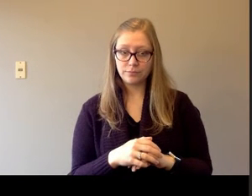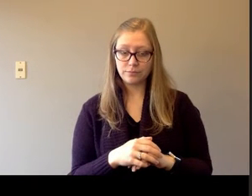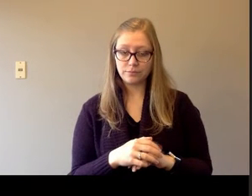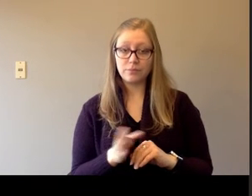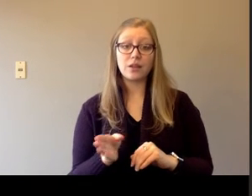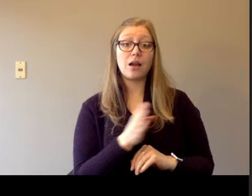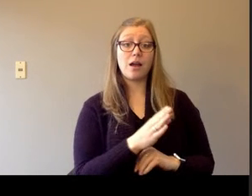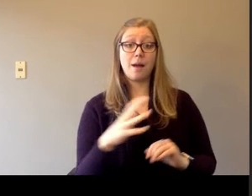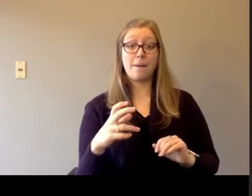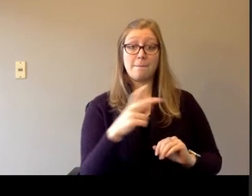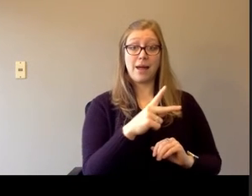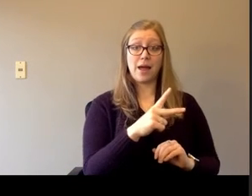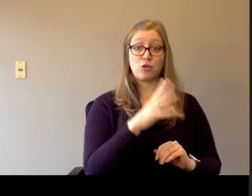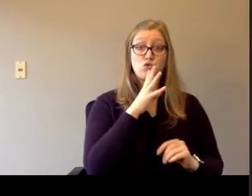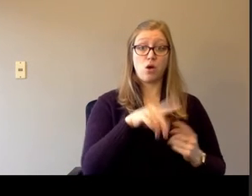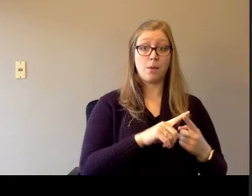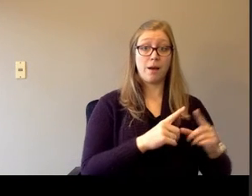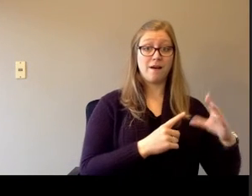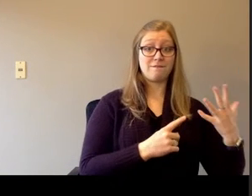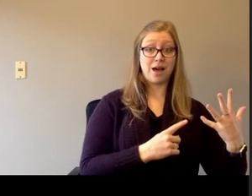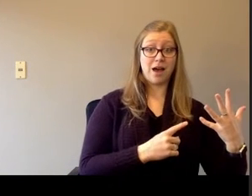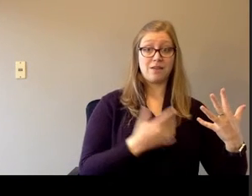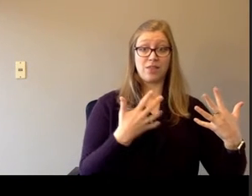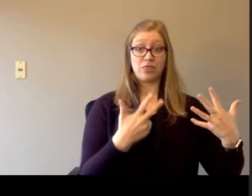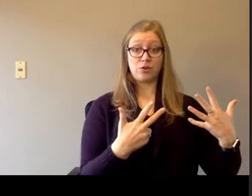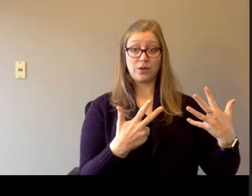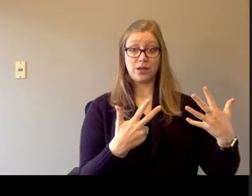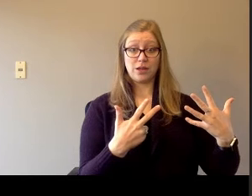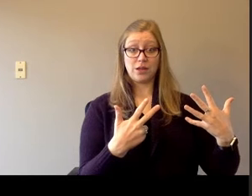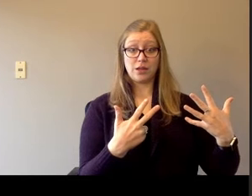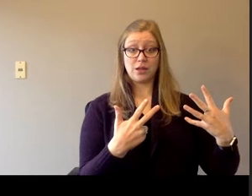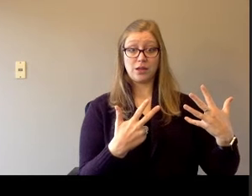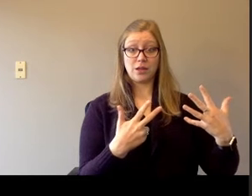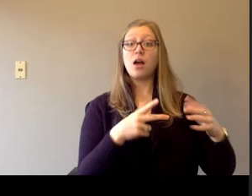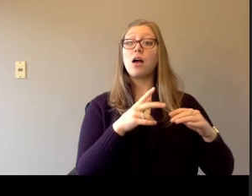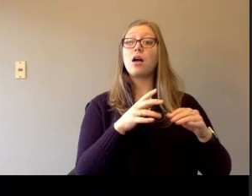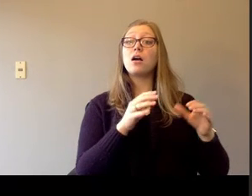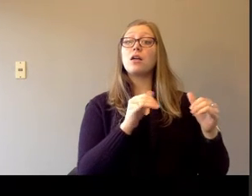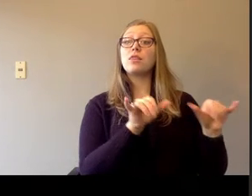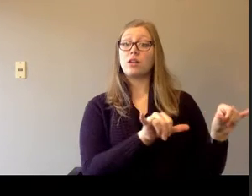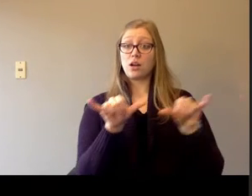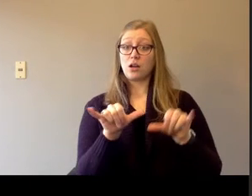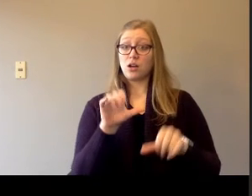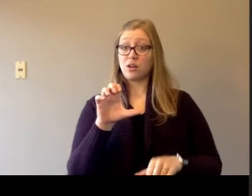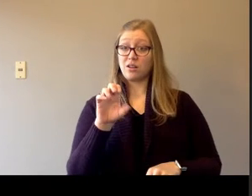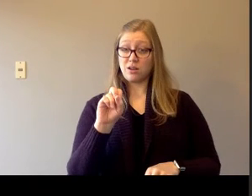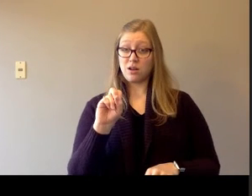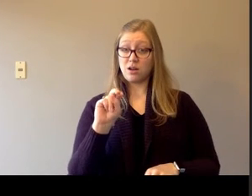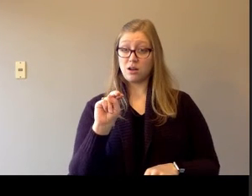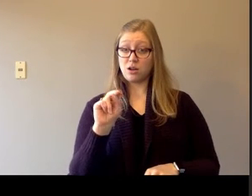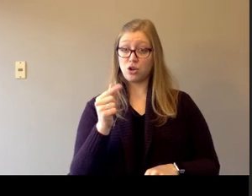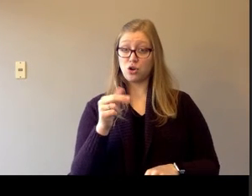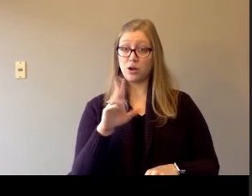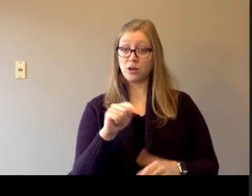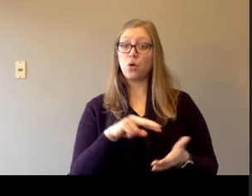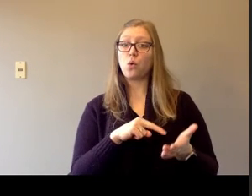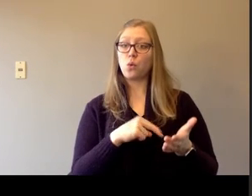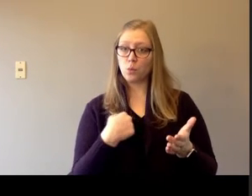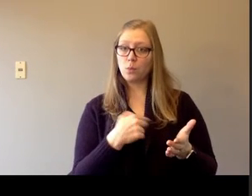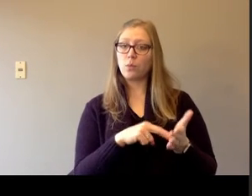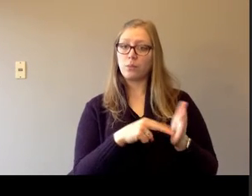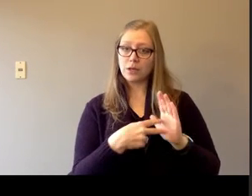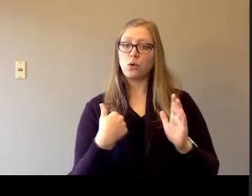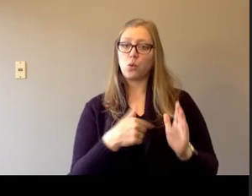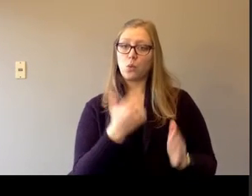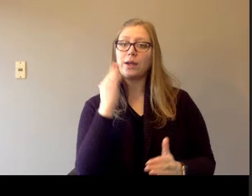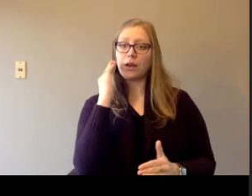3. And because angle 4 and angle 1 are congruent, we know the measure of angle 4 is also equal to the measure of angle